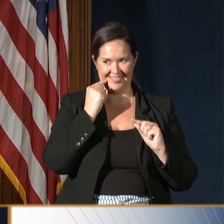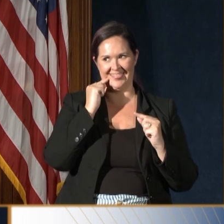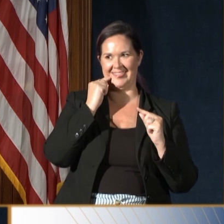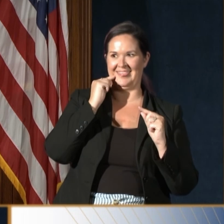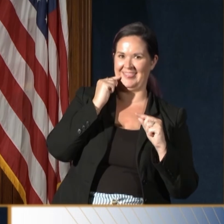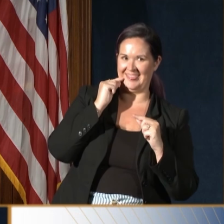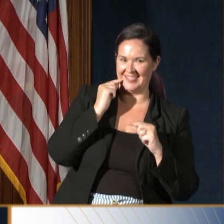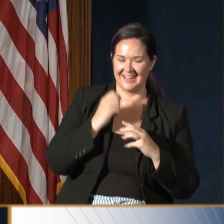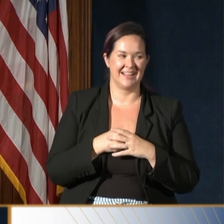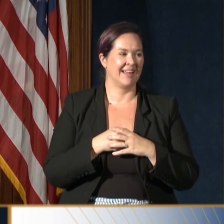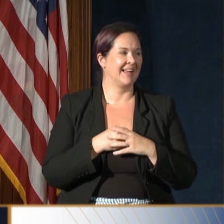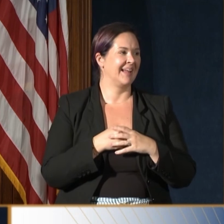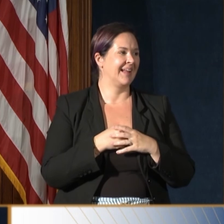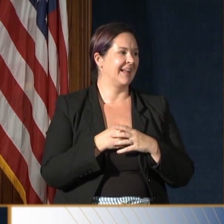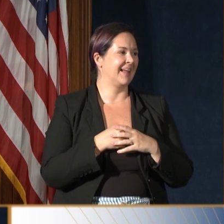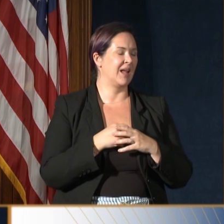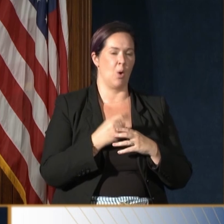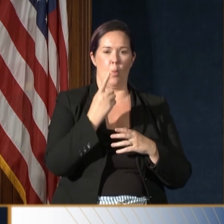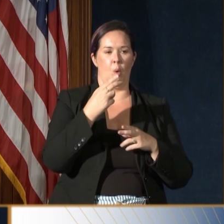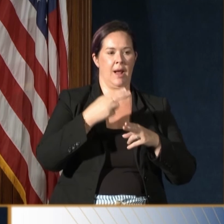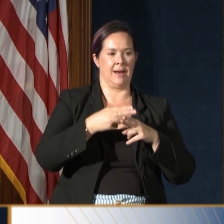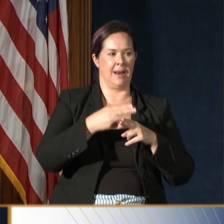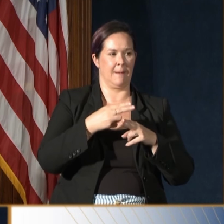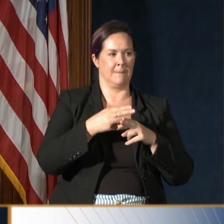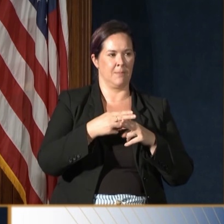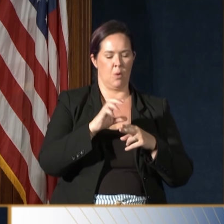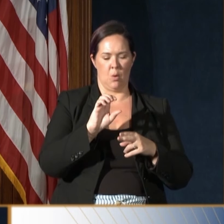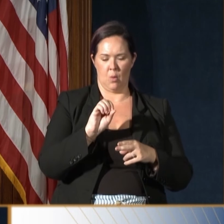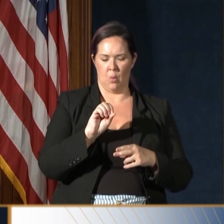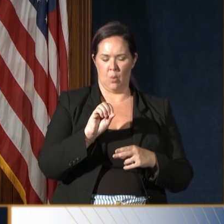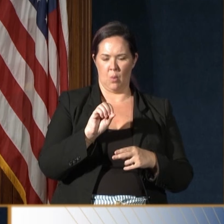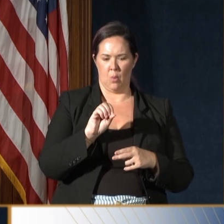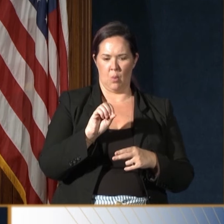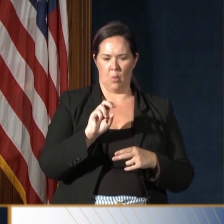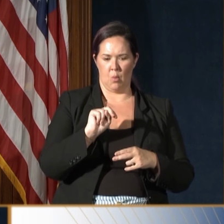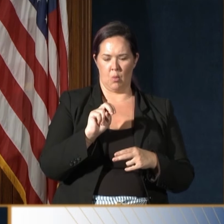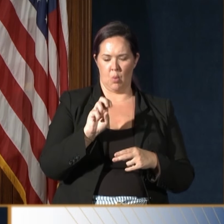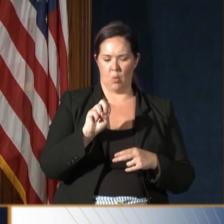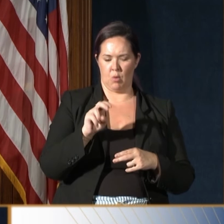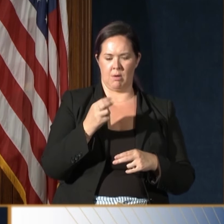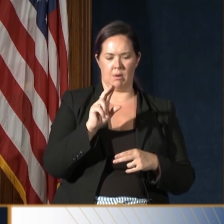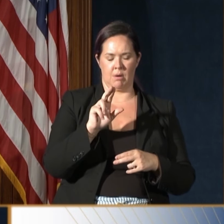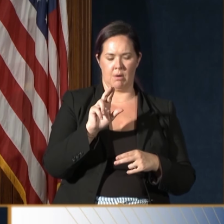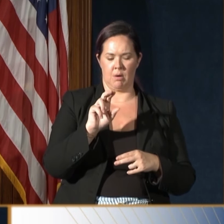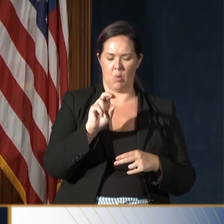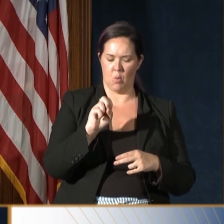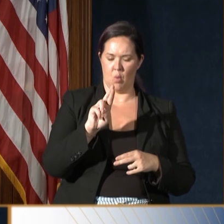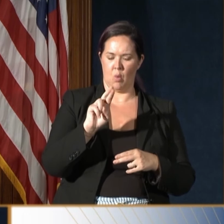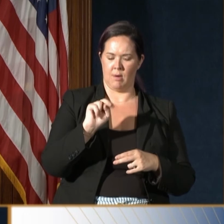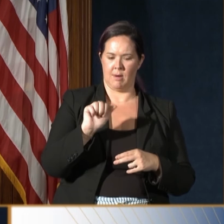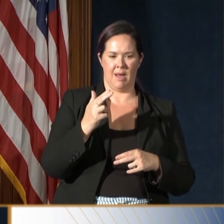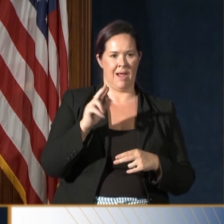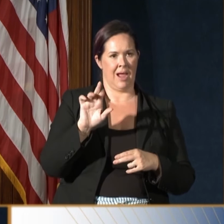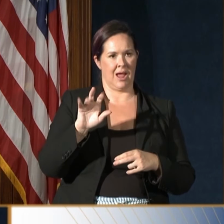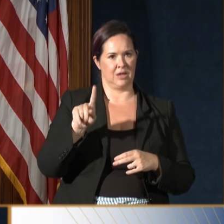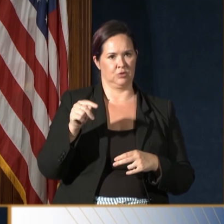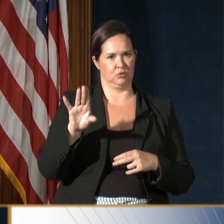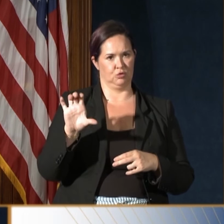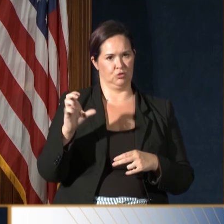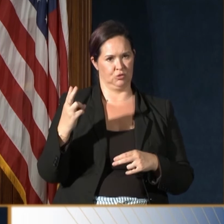I want to mention a name that hasn't yet been mentioned, Orrin Hatch. Because when we did the response to the Supreme Court,